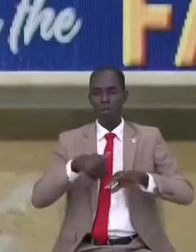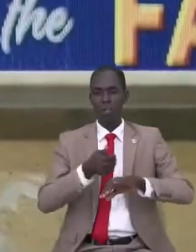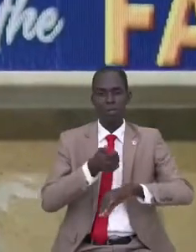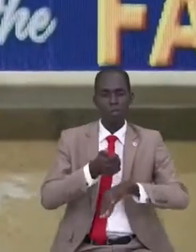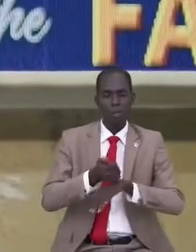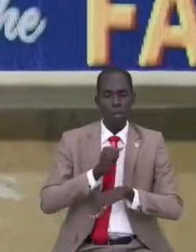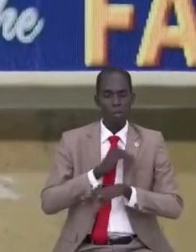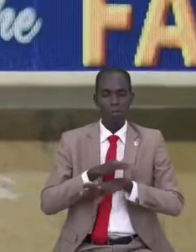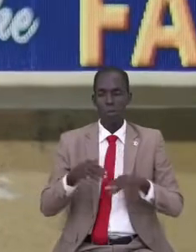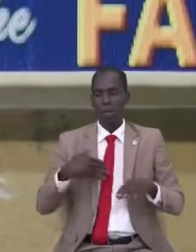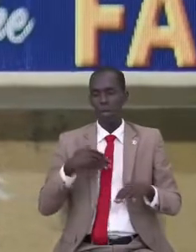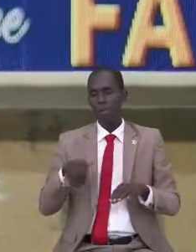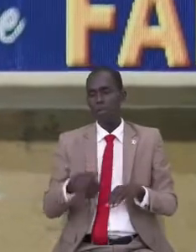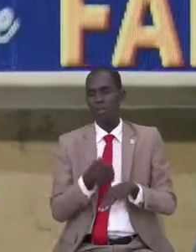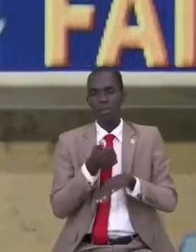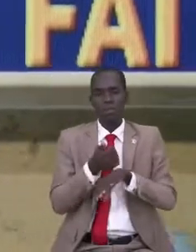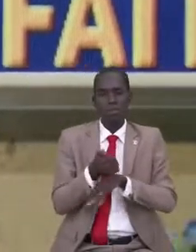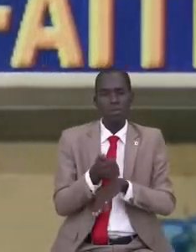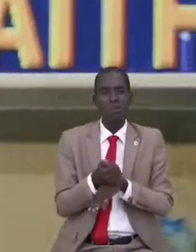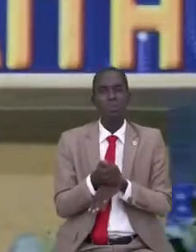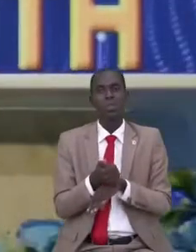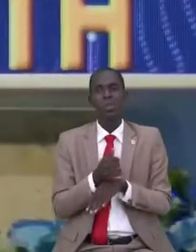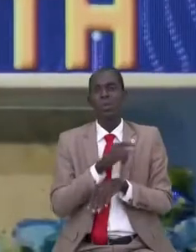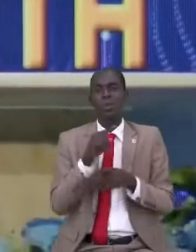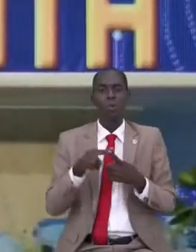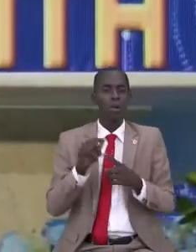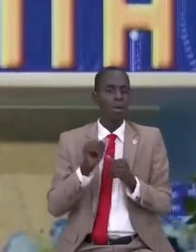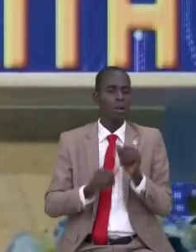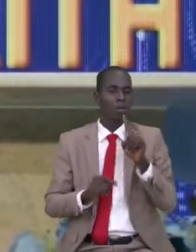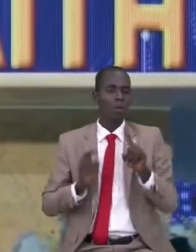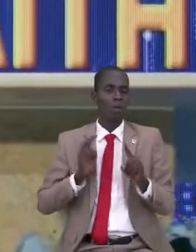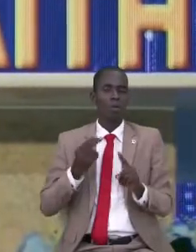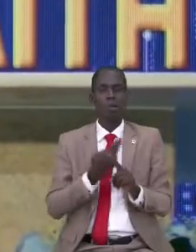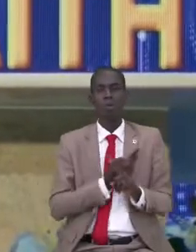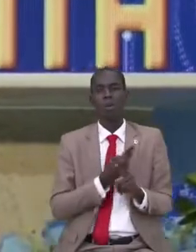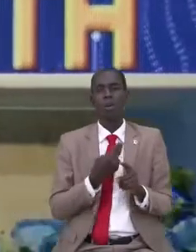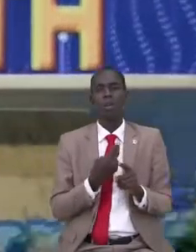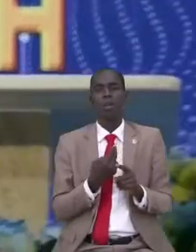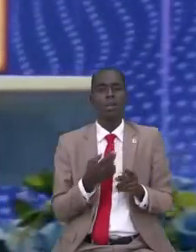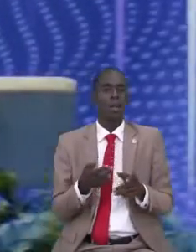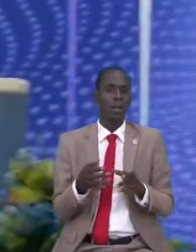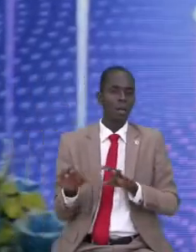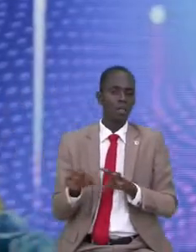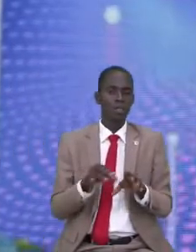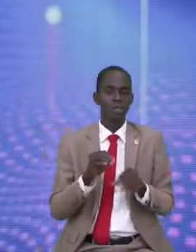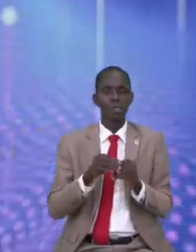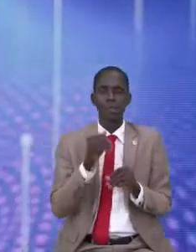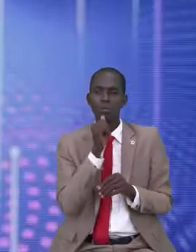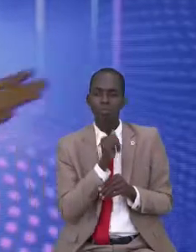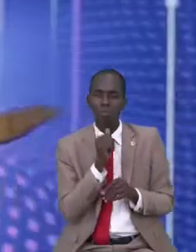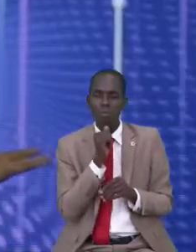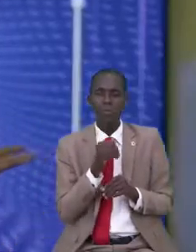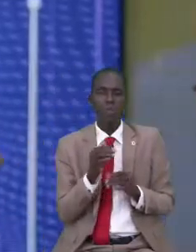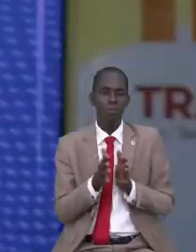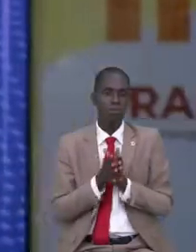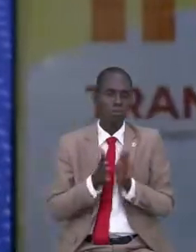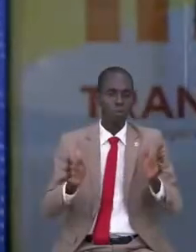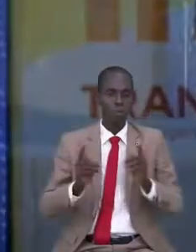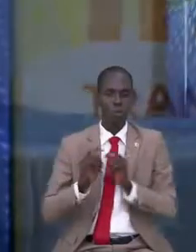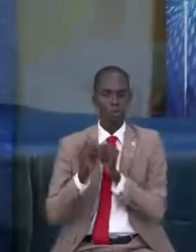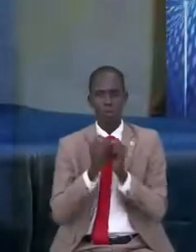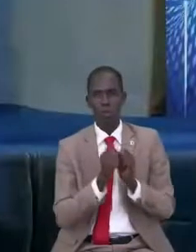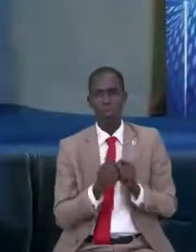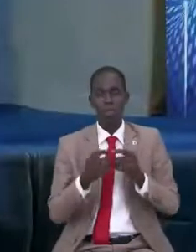I don't have any blame, any blemish, when every one of us acts in the private, in the public, together,